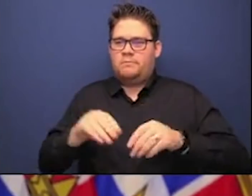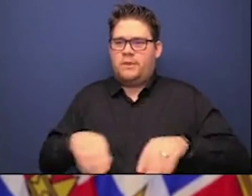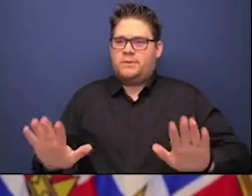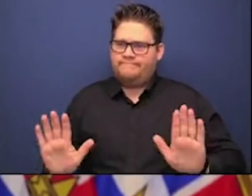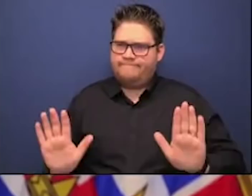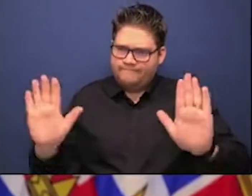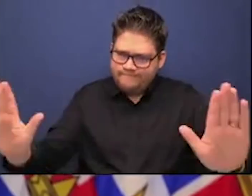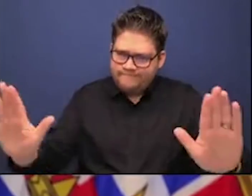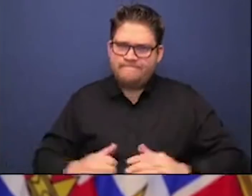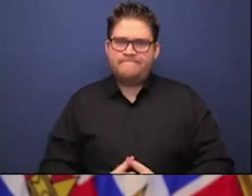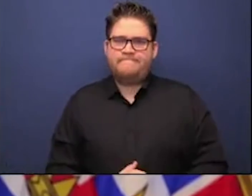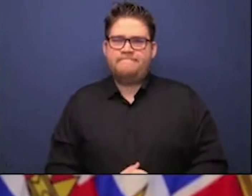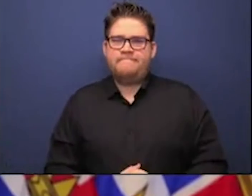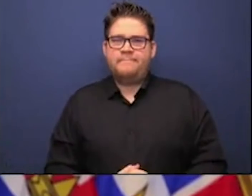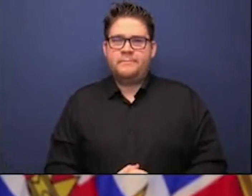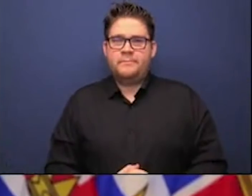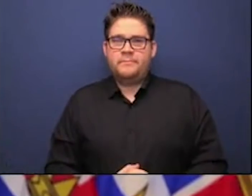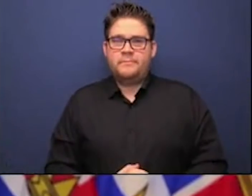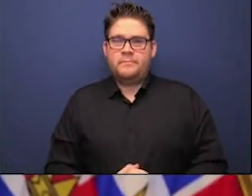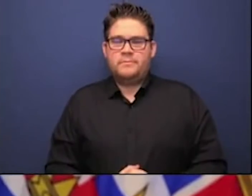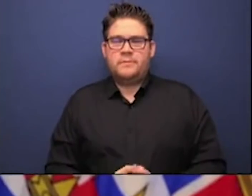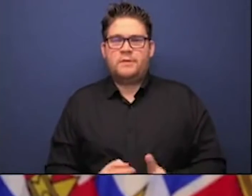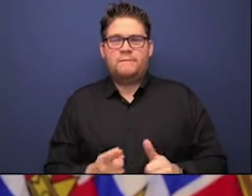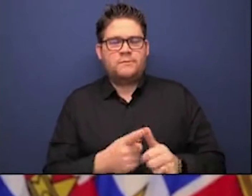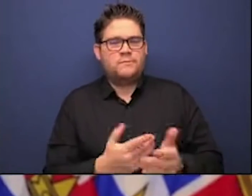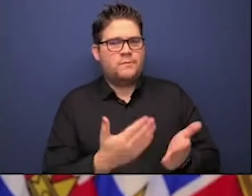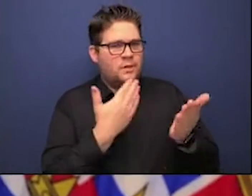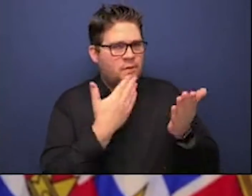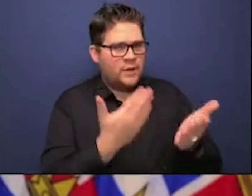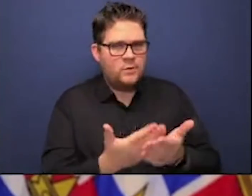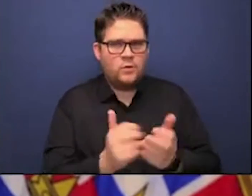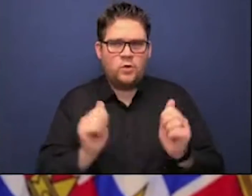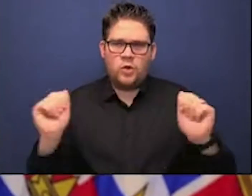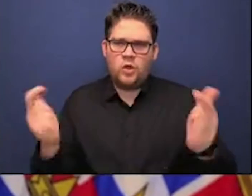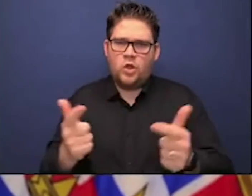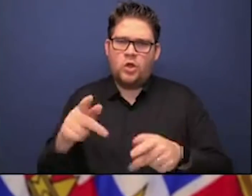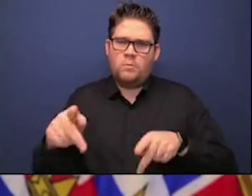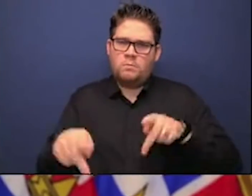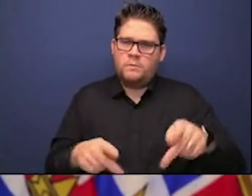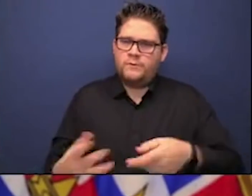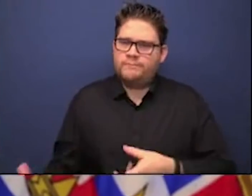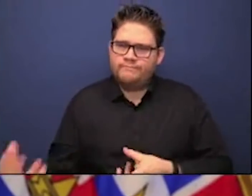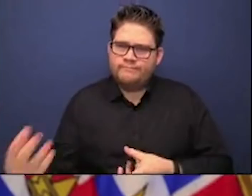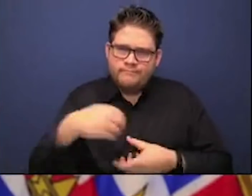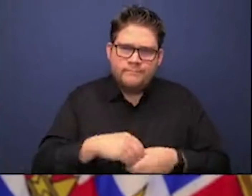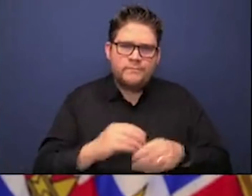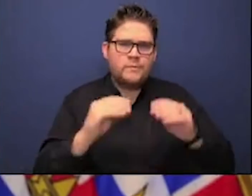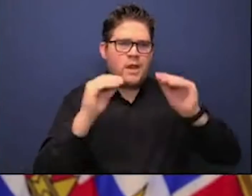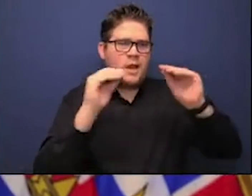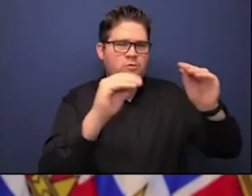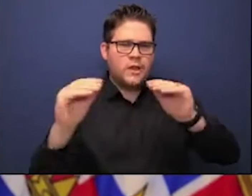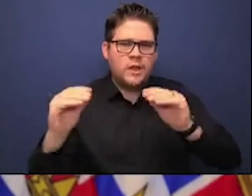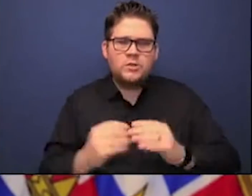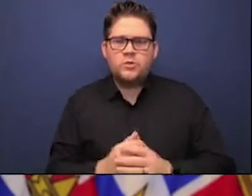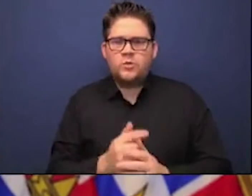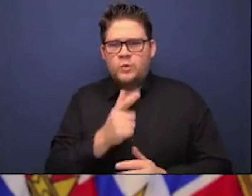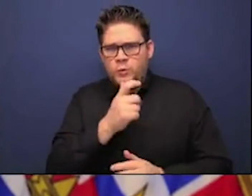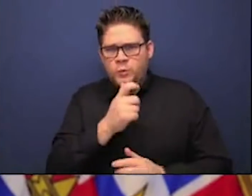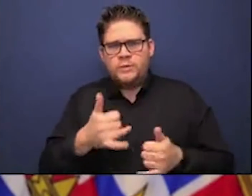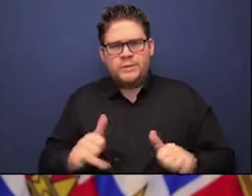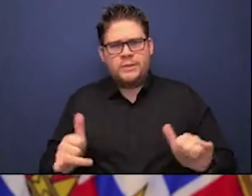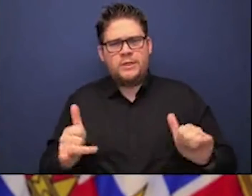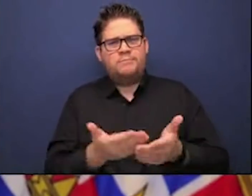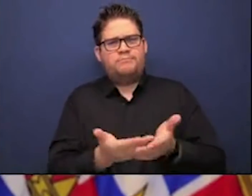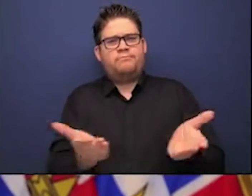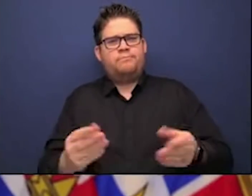done by every member of the education community in creating opportunities for students across British Columbia to continue their